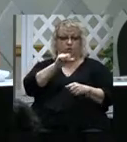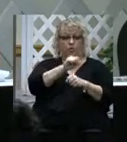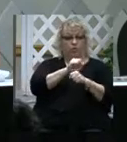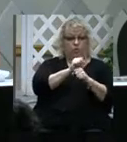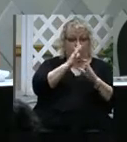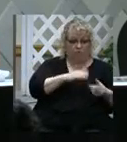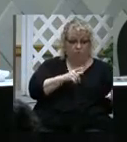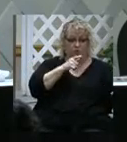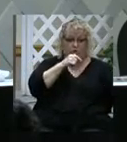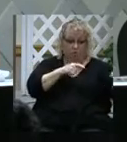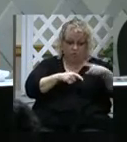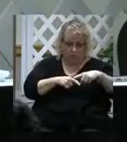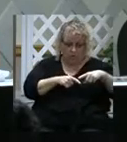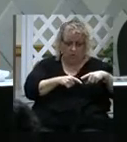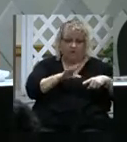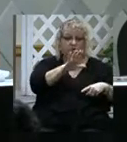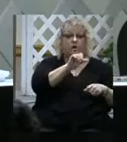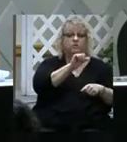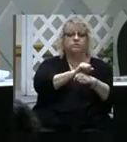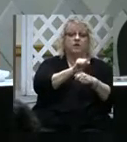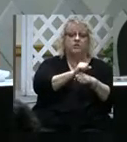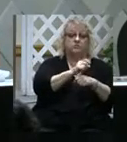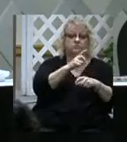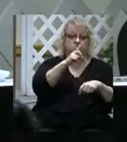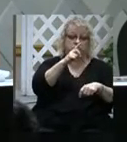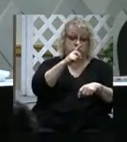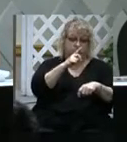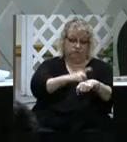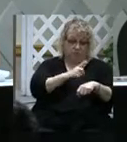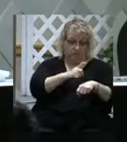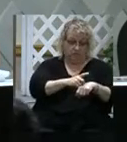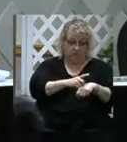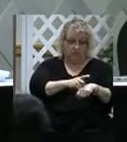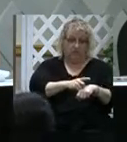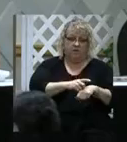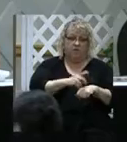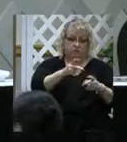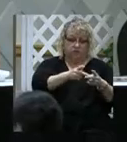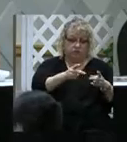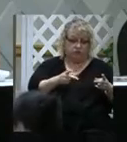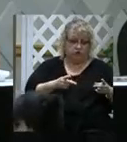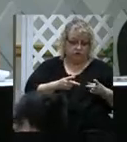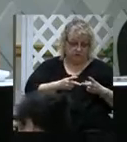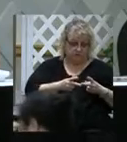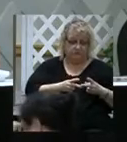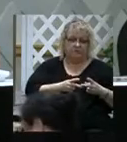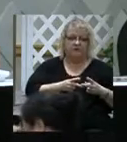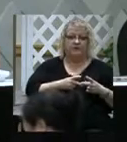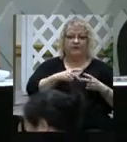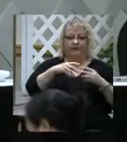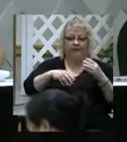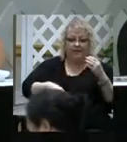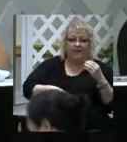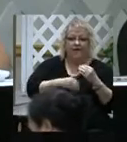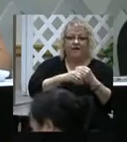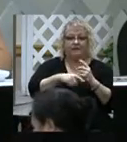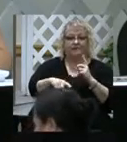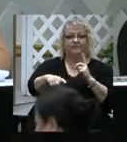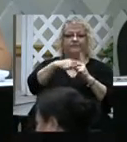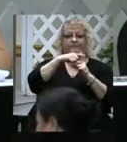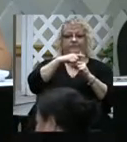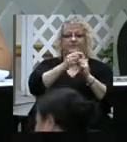employees who, in addition to the main requirements of the position, use any